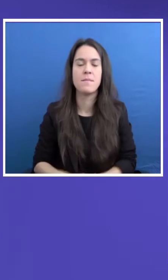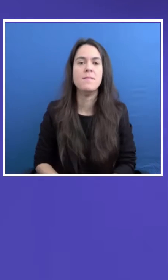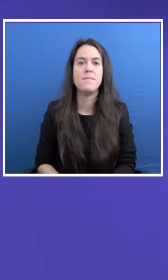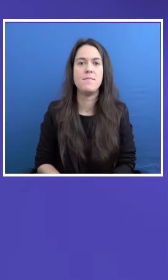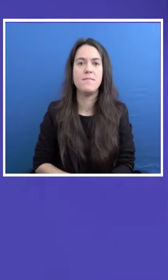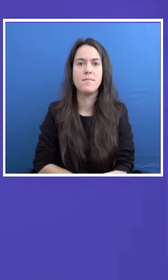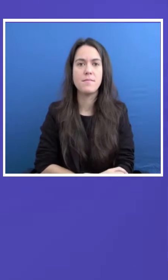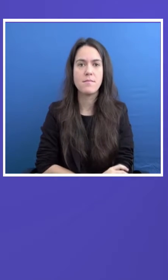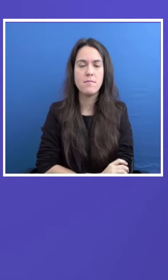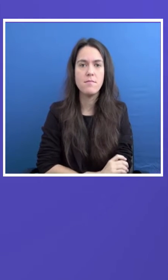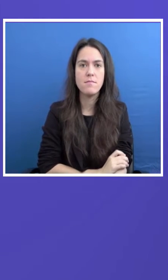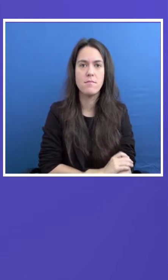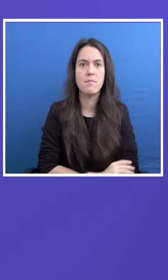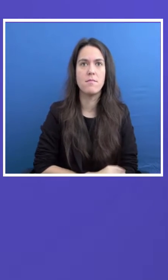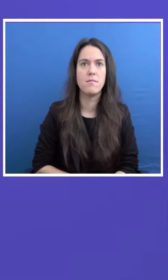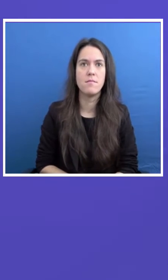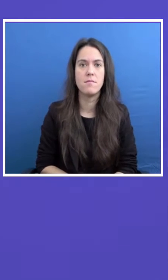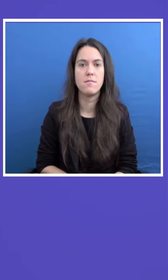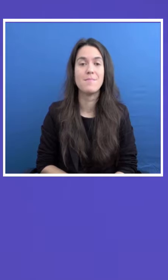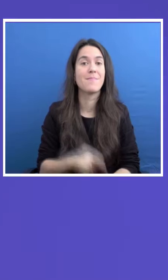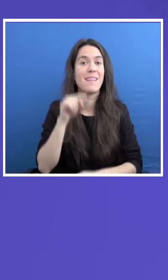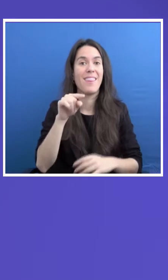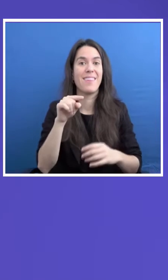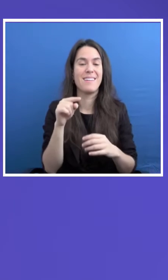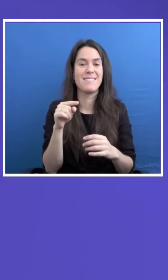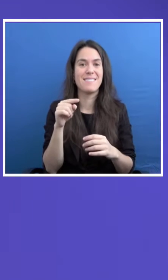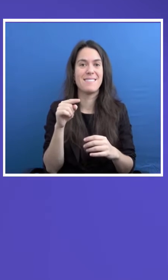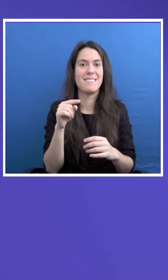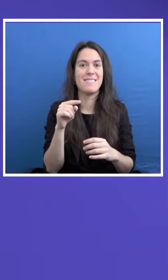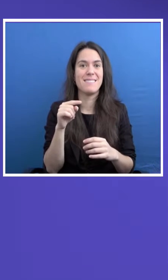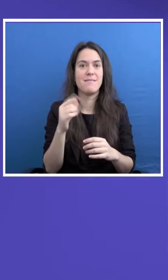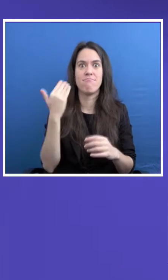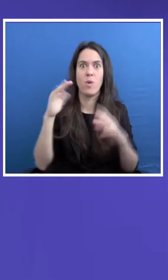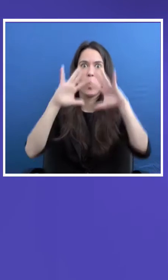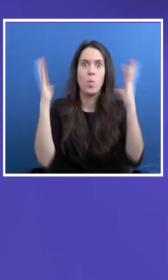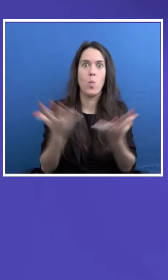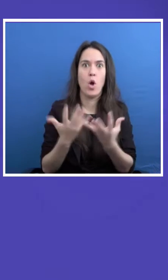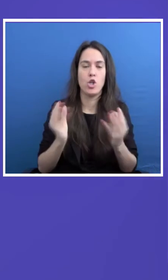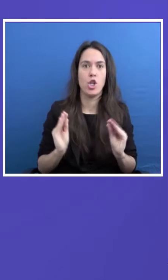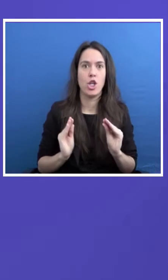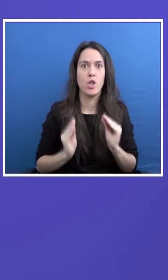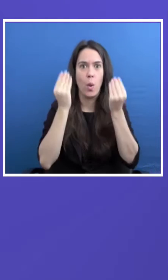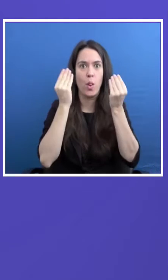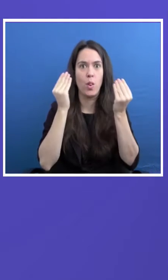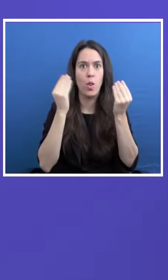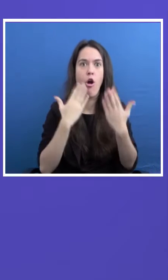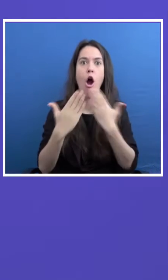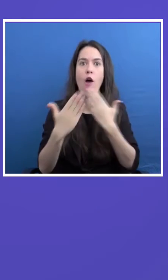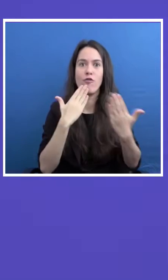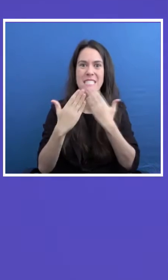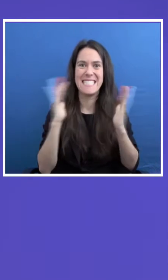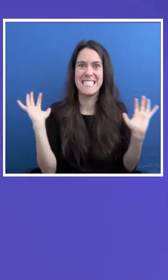this experience of the World Youth Conference, where we convened, where we met with other women and we were able